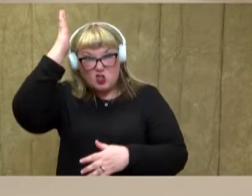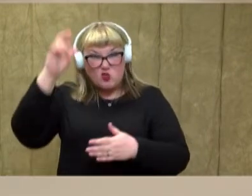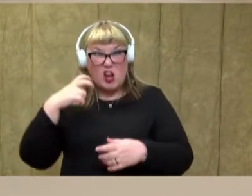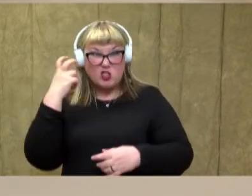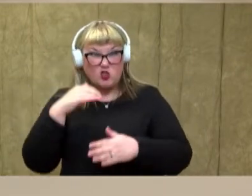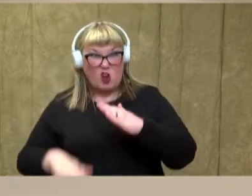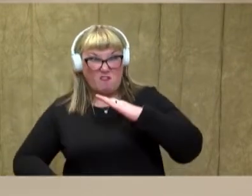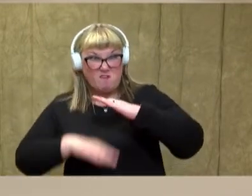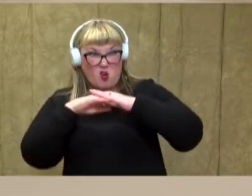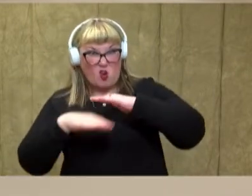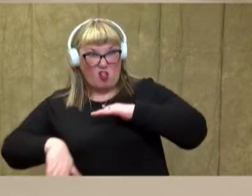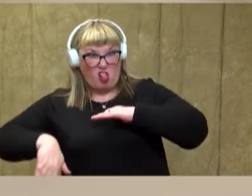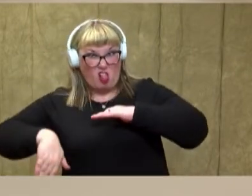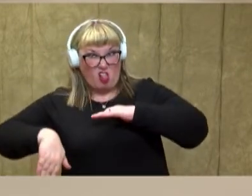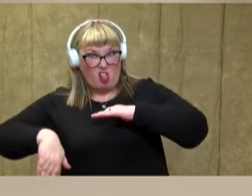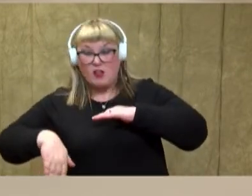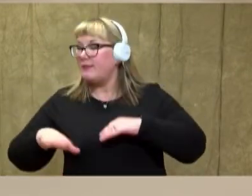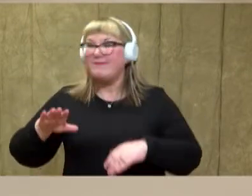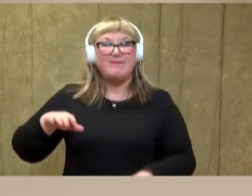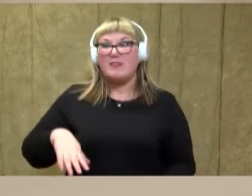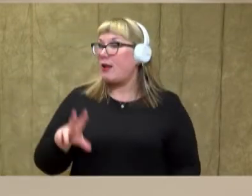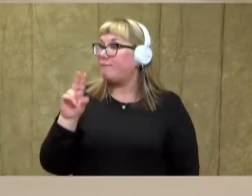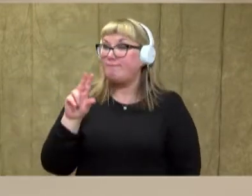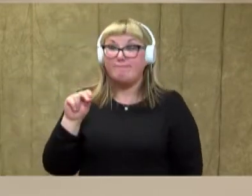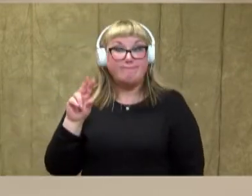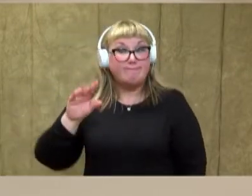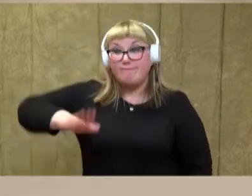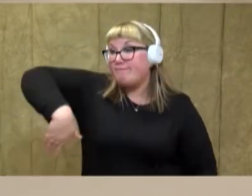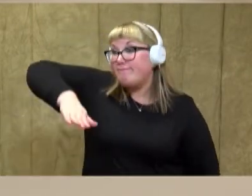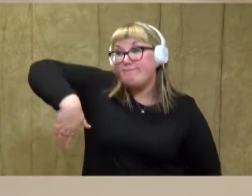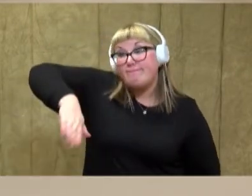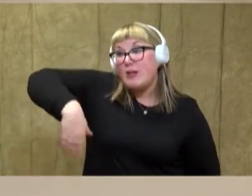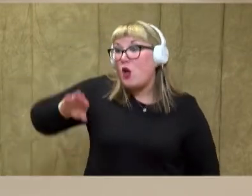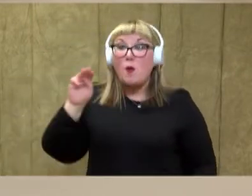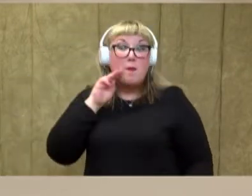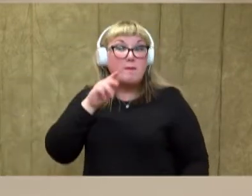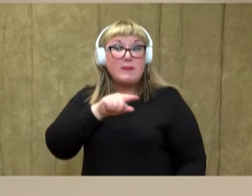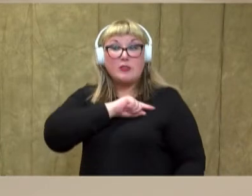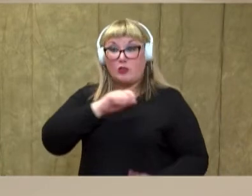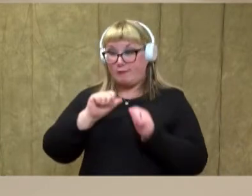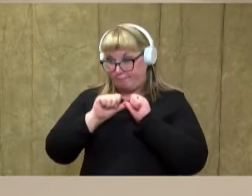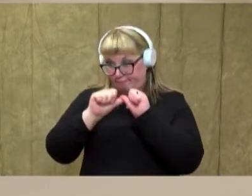yet? No, Mr. Gilly drives on.